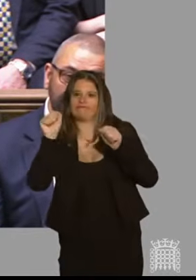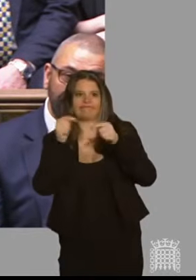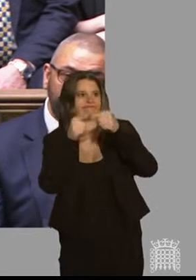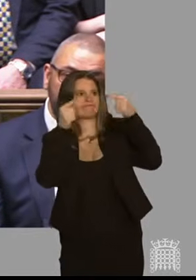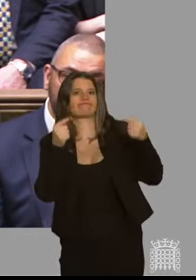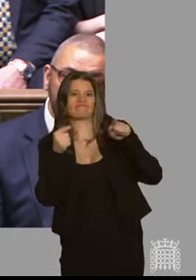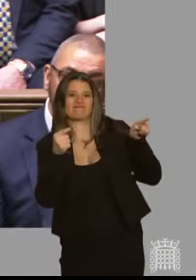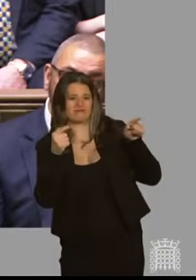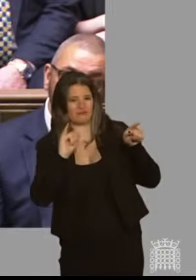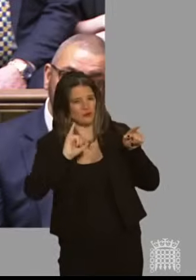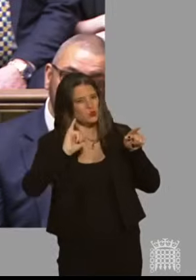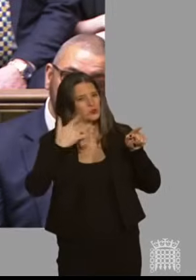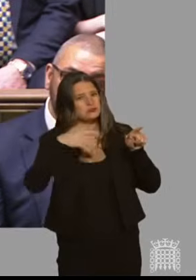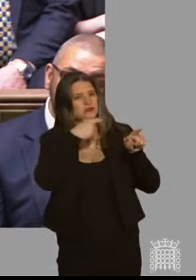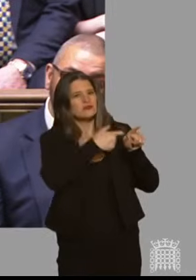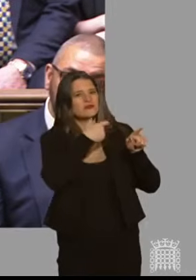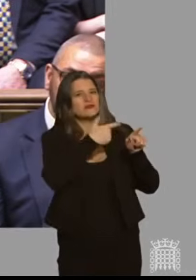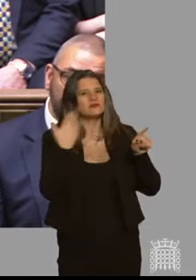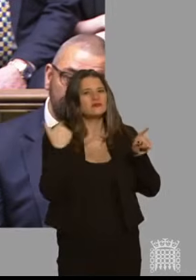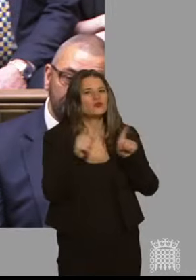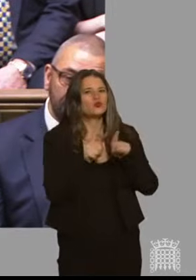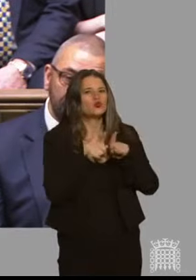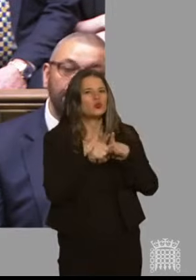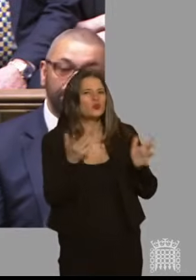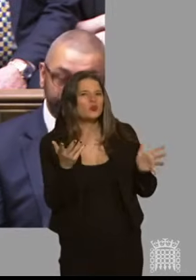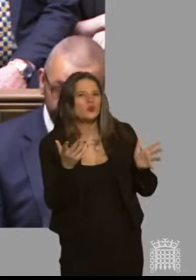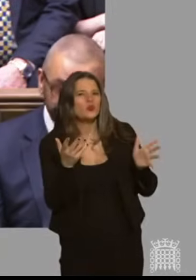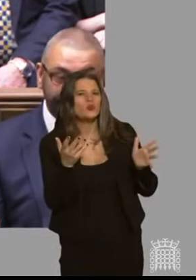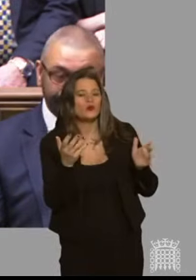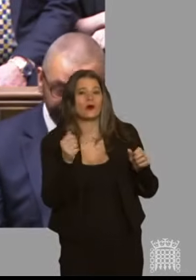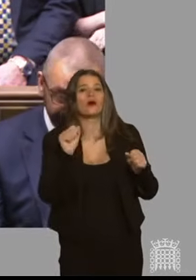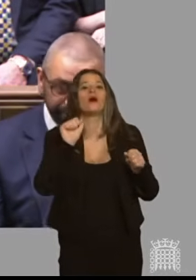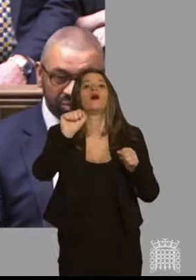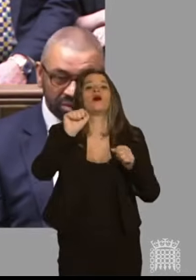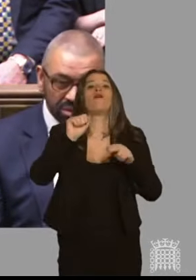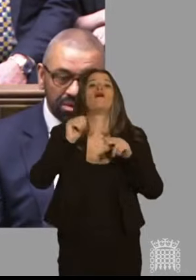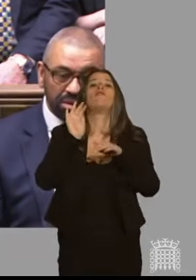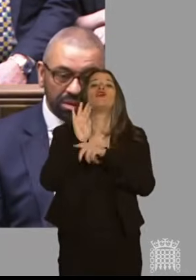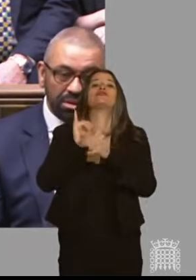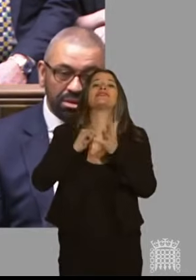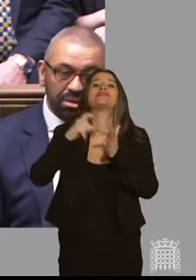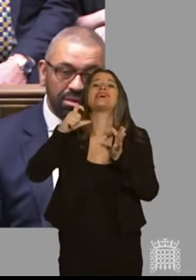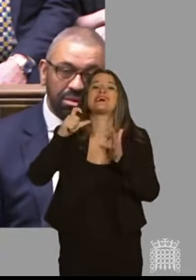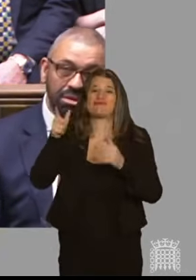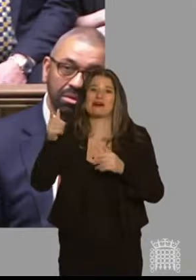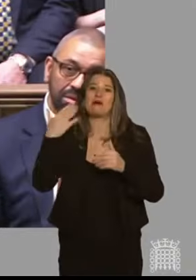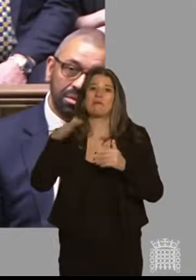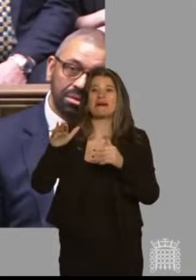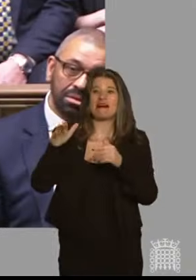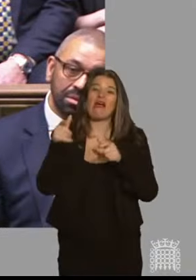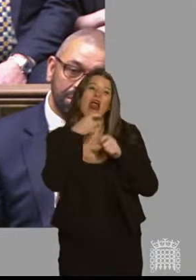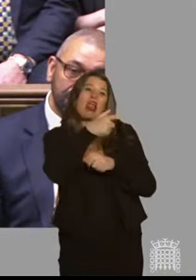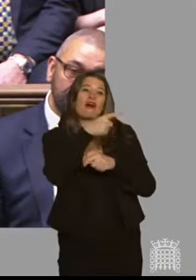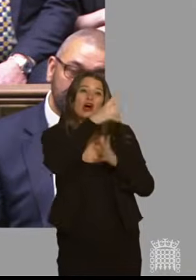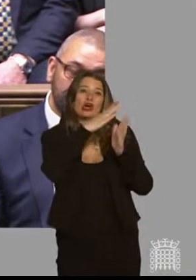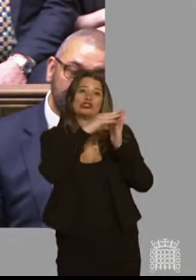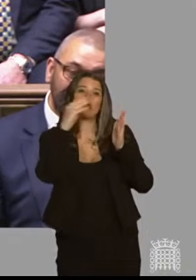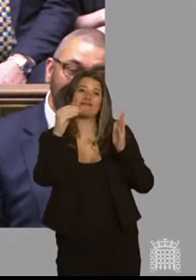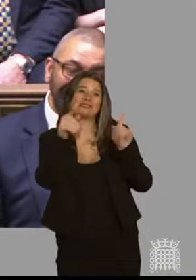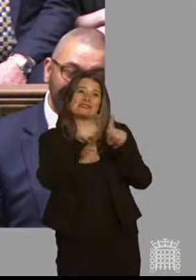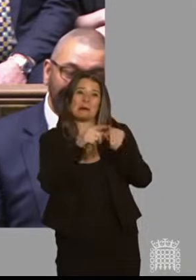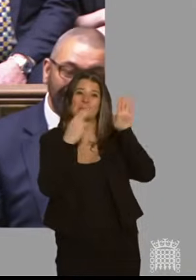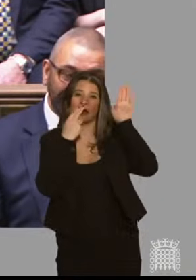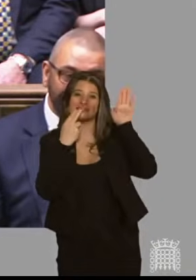Speaker, and the man that he wanted to make Chancellor. The man that he wanted to make Chancellor talking about lynching a female